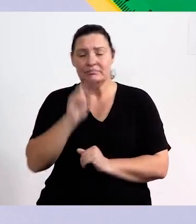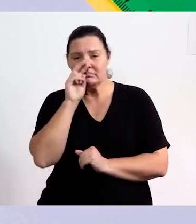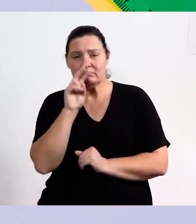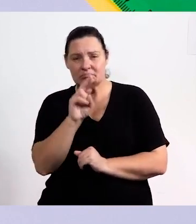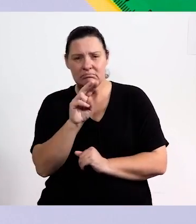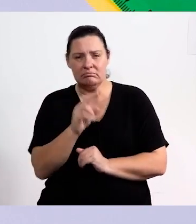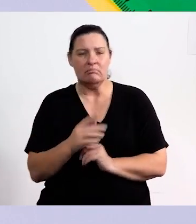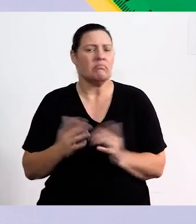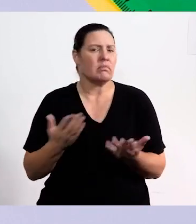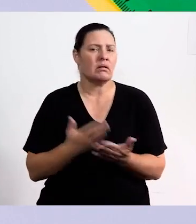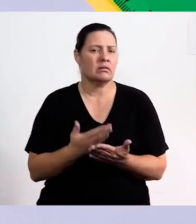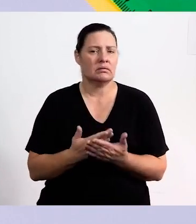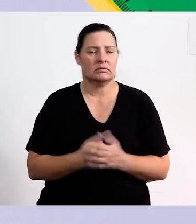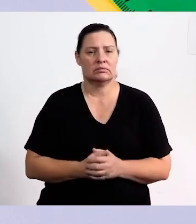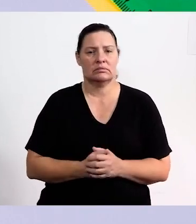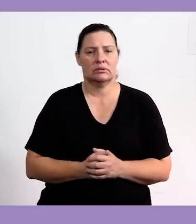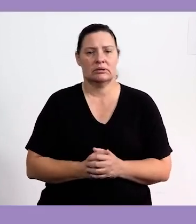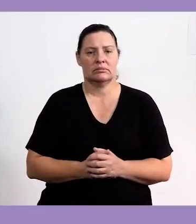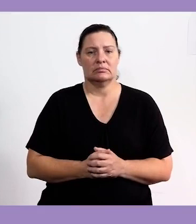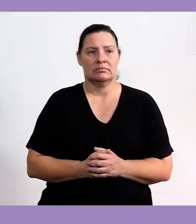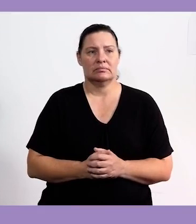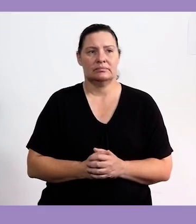let us see how that is possible.